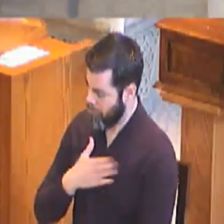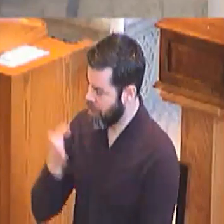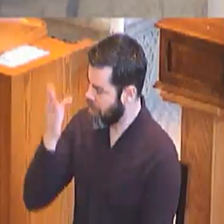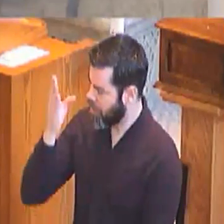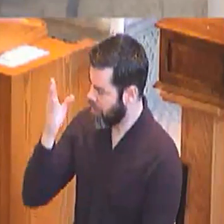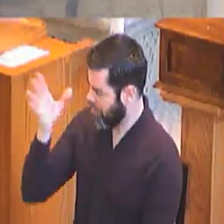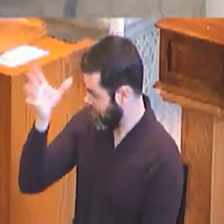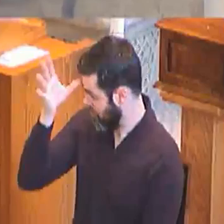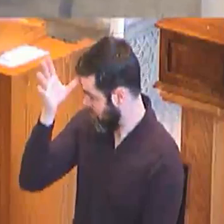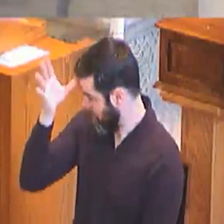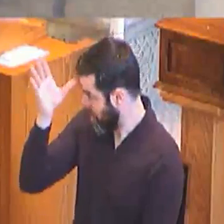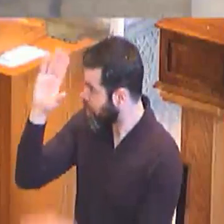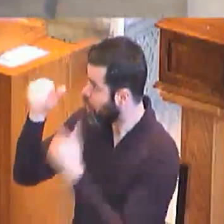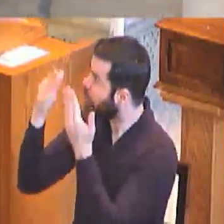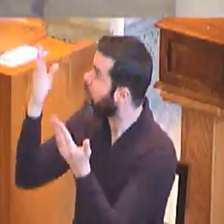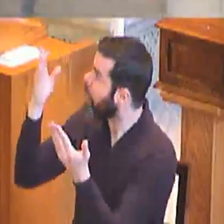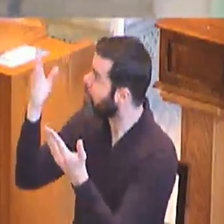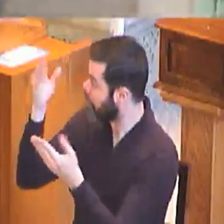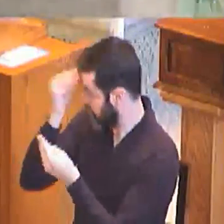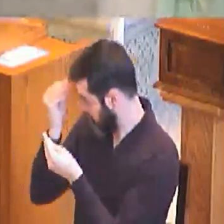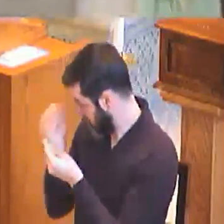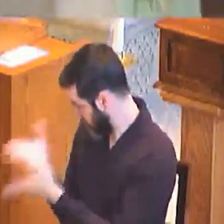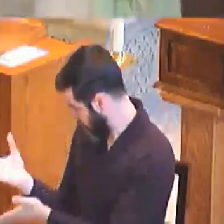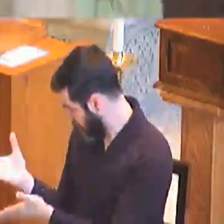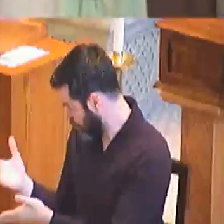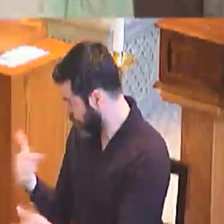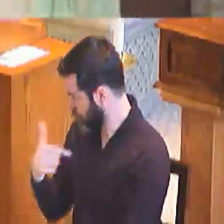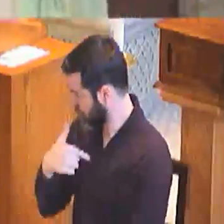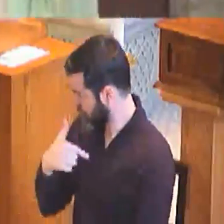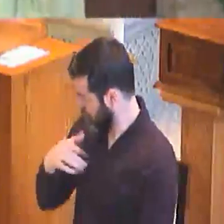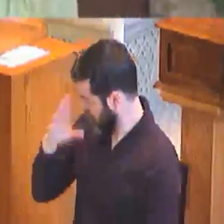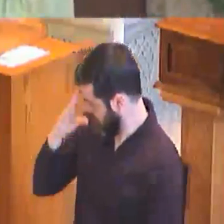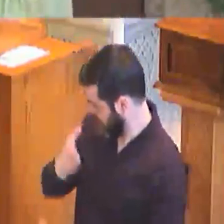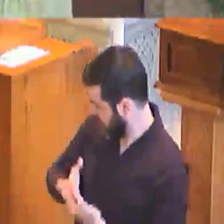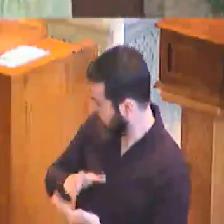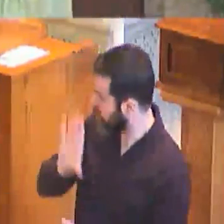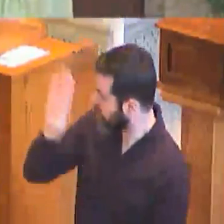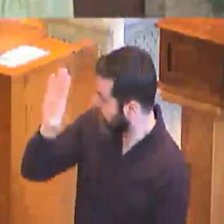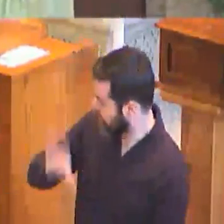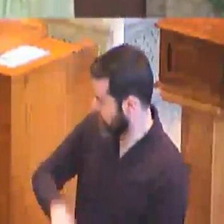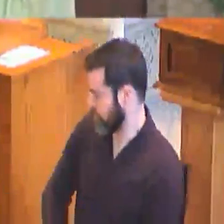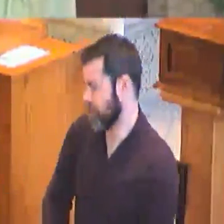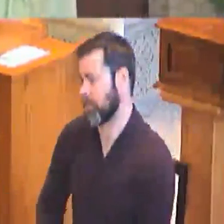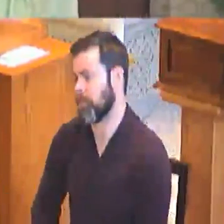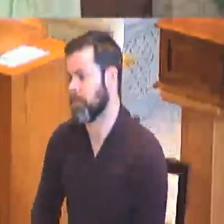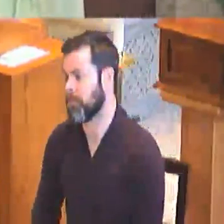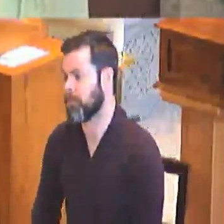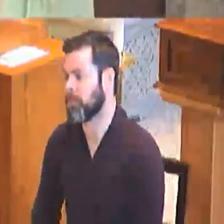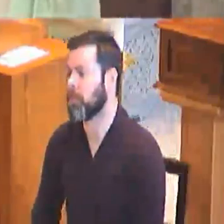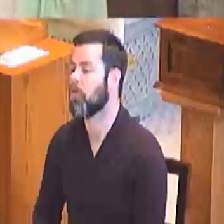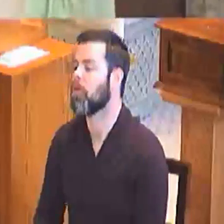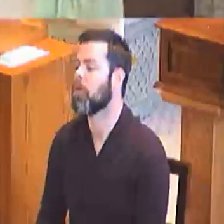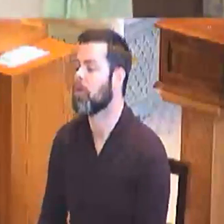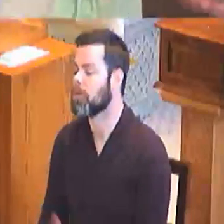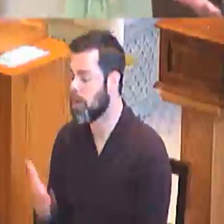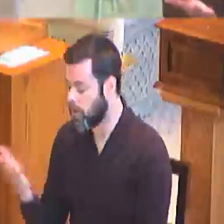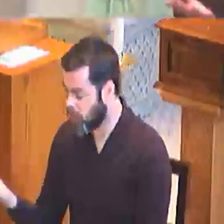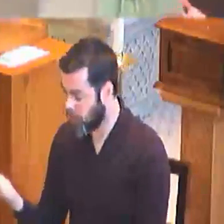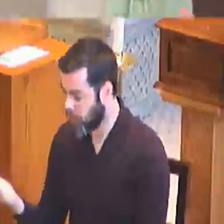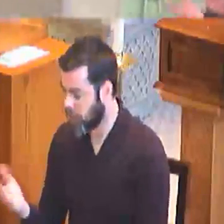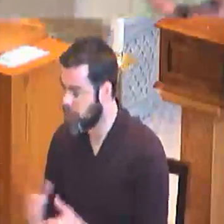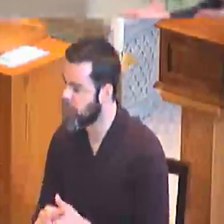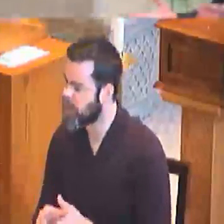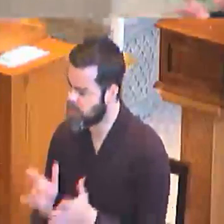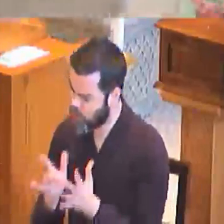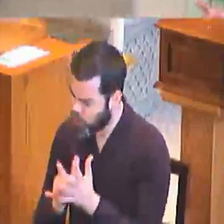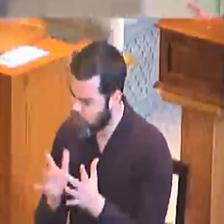heaven." My Father in heaven. And so Jesus realized, even at that point, that needless to say, he was not getting the impact.